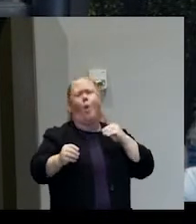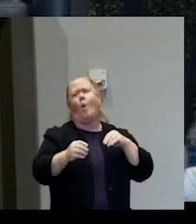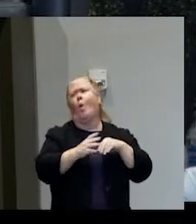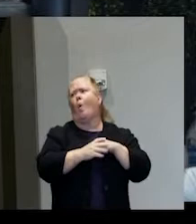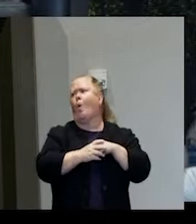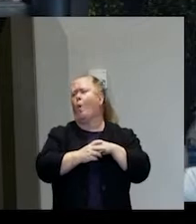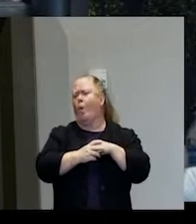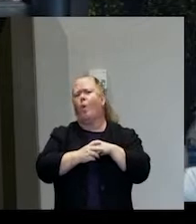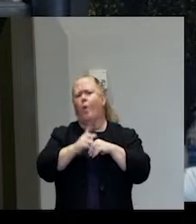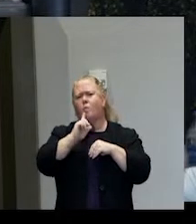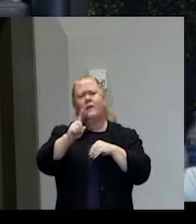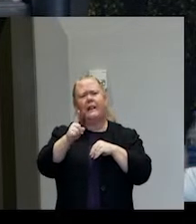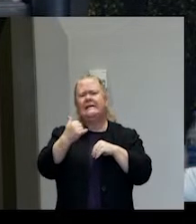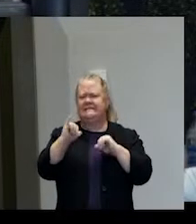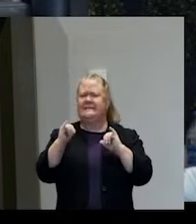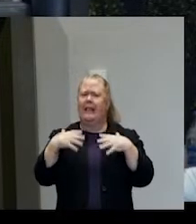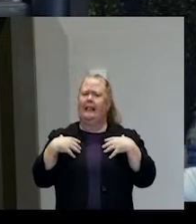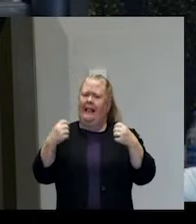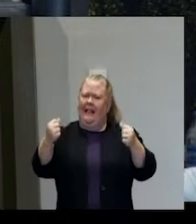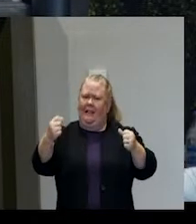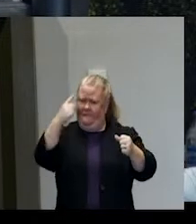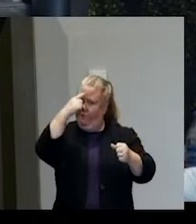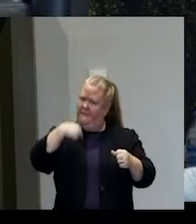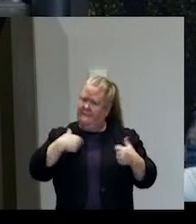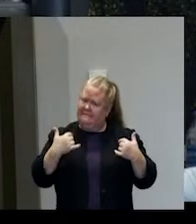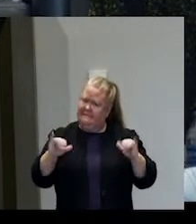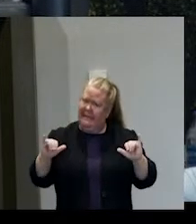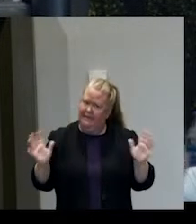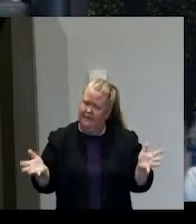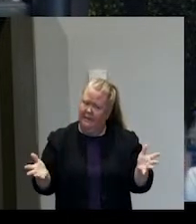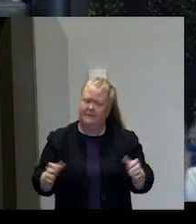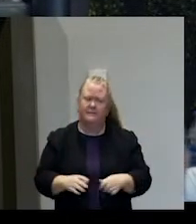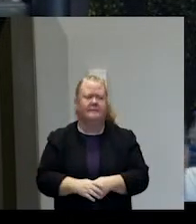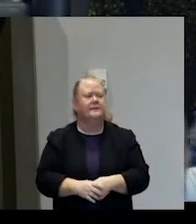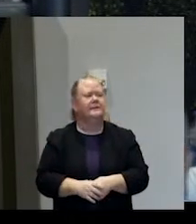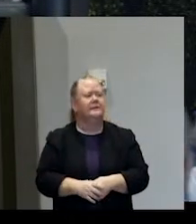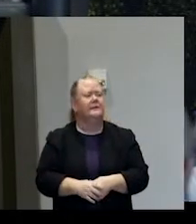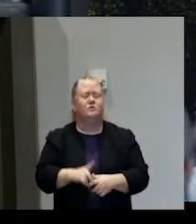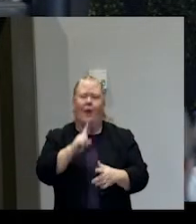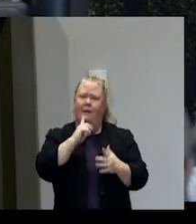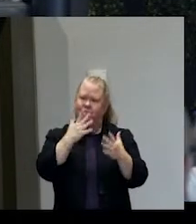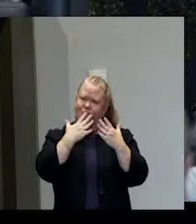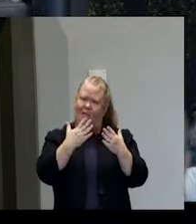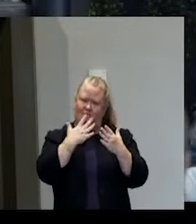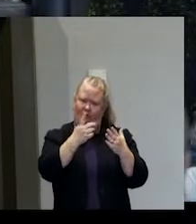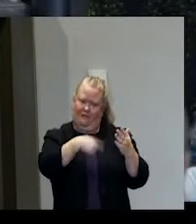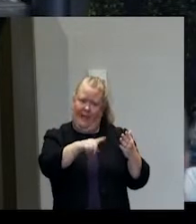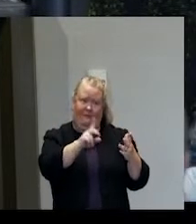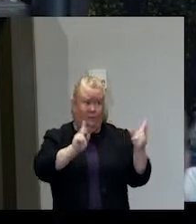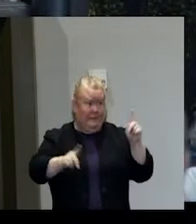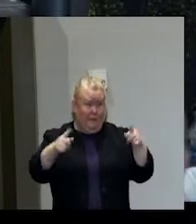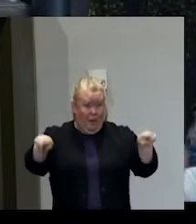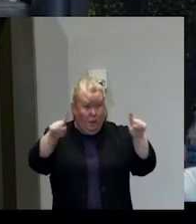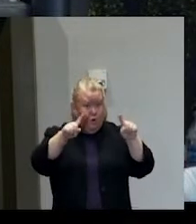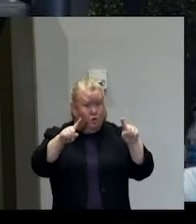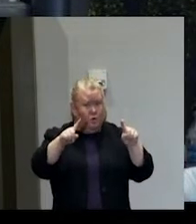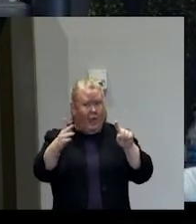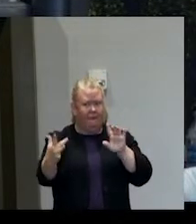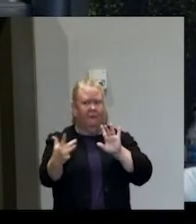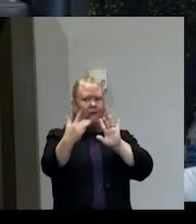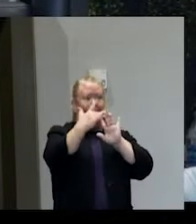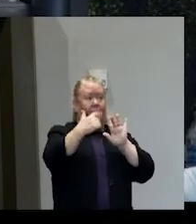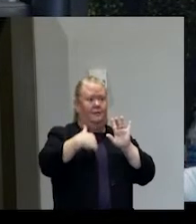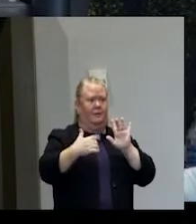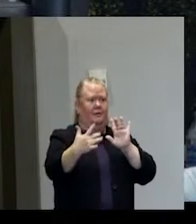quite the healing journey to be on. So I'm grateful for the people that have reached out. It's